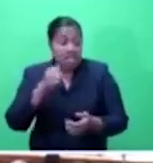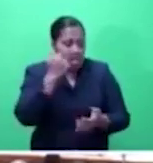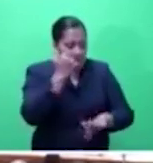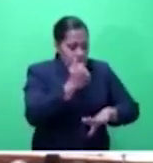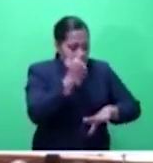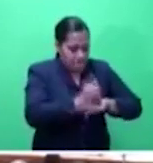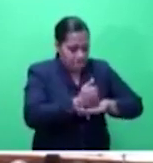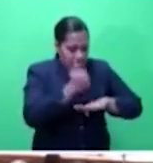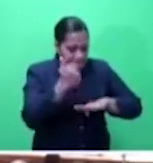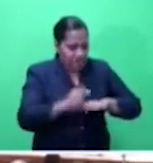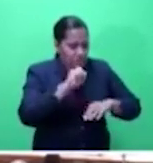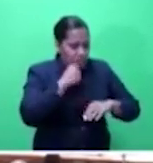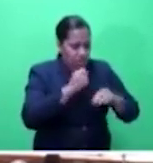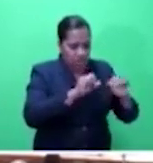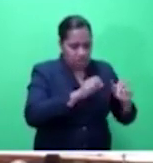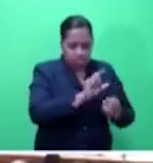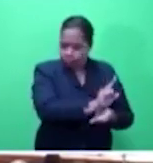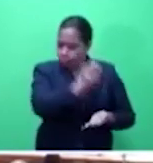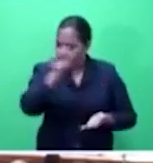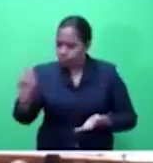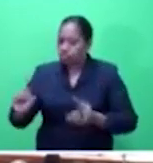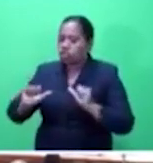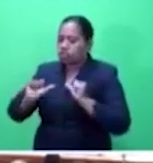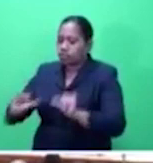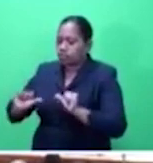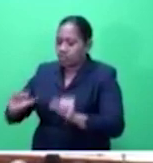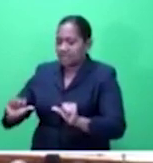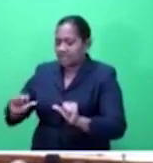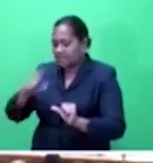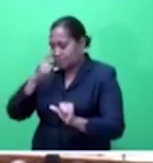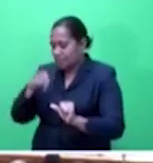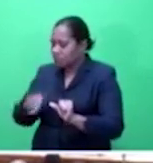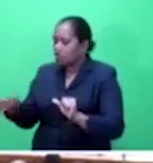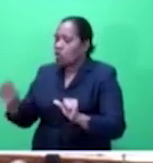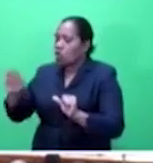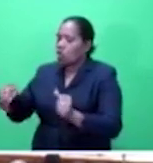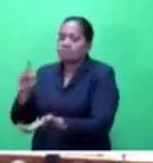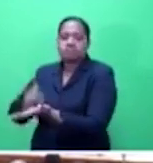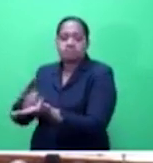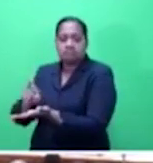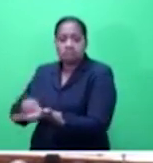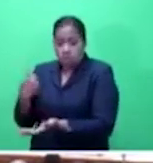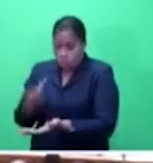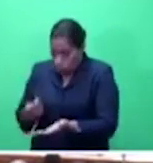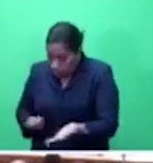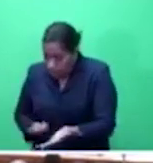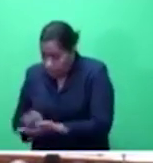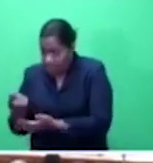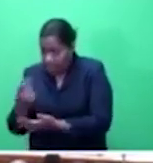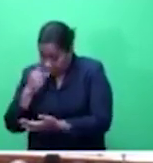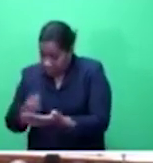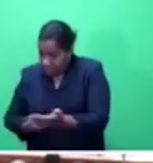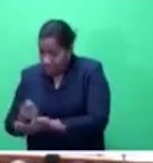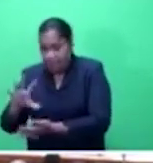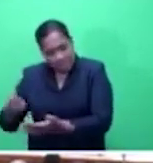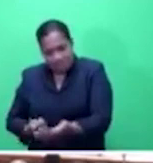people's home mortgages. But Mr. Speaker, sir, please let us be clear about this. Those who can pay their mortgages should pay their mortgages. If you have